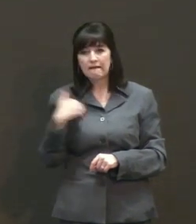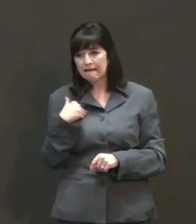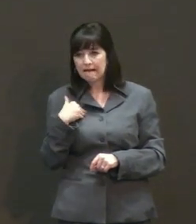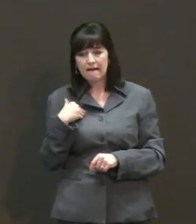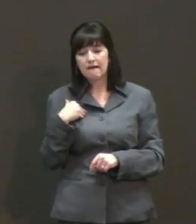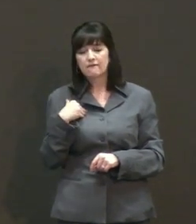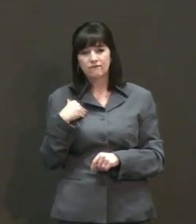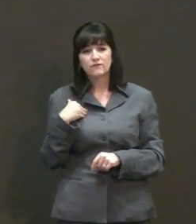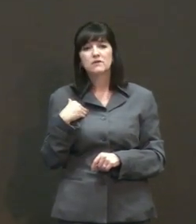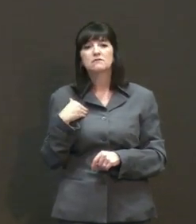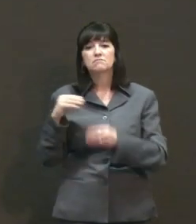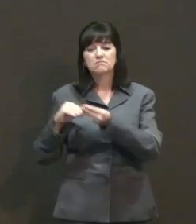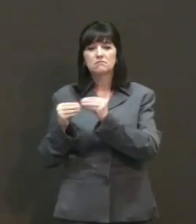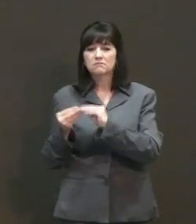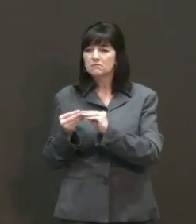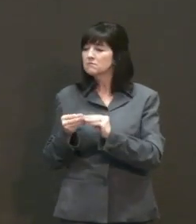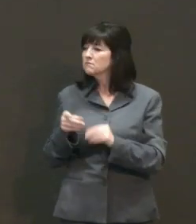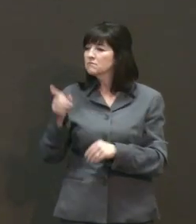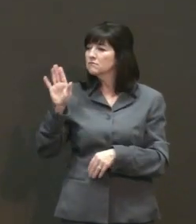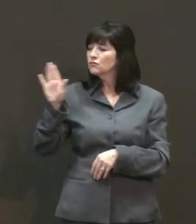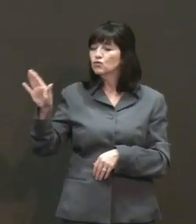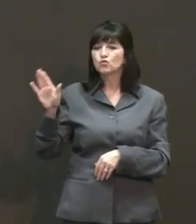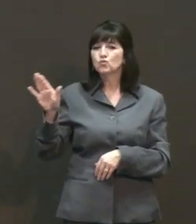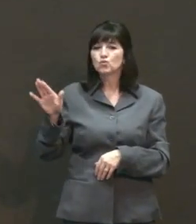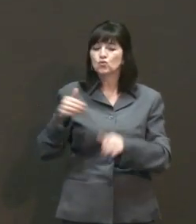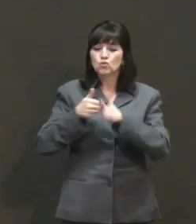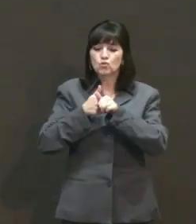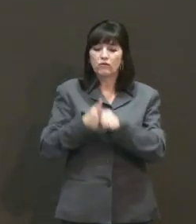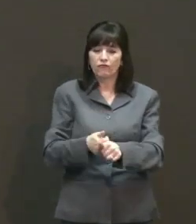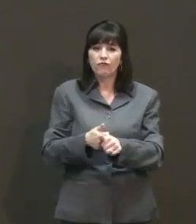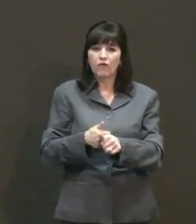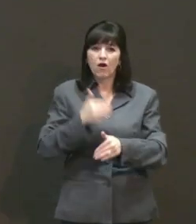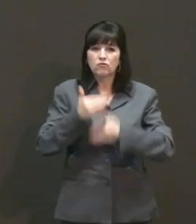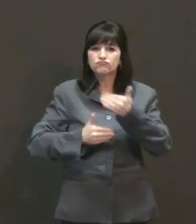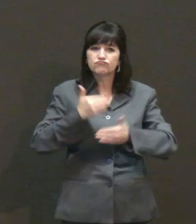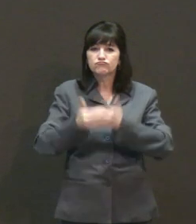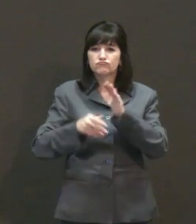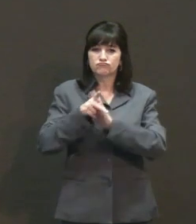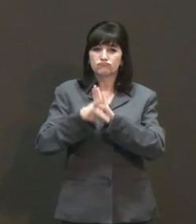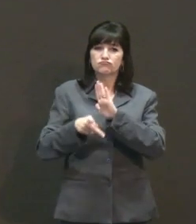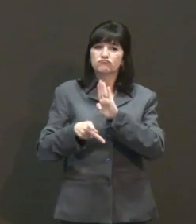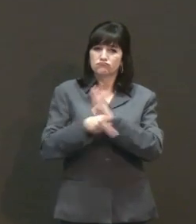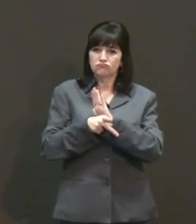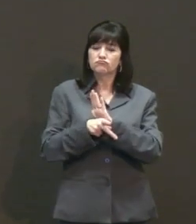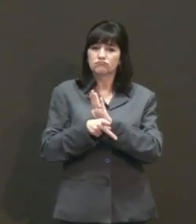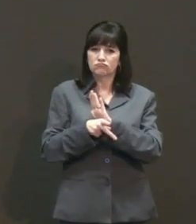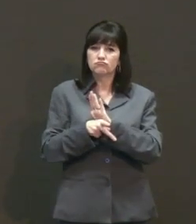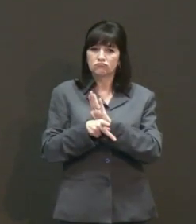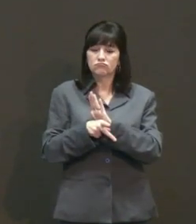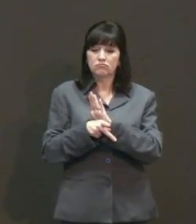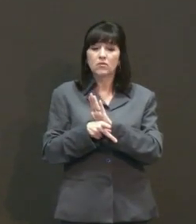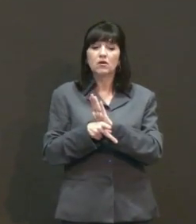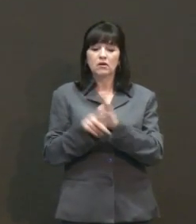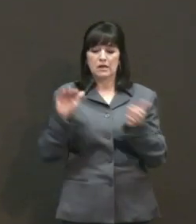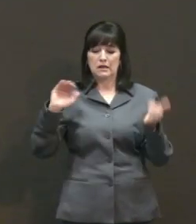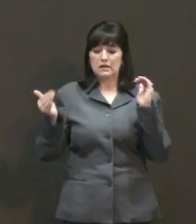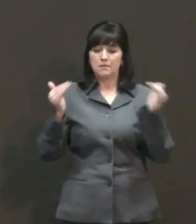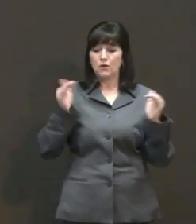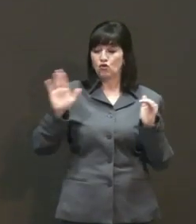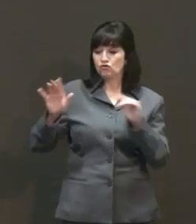that you have, I think, for the testing as it fits in with our statewide testing that's done mostly by the hospitals. You